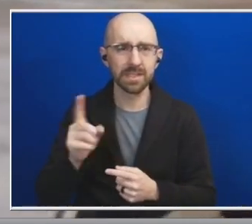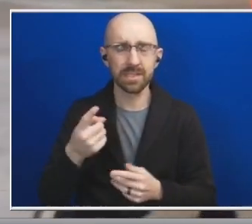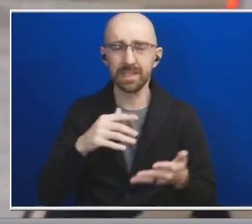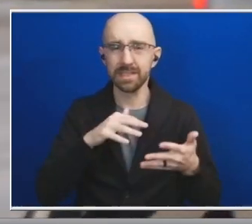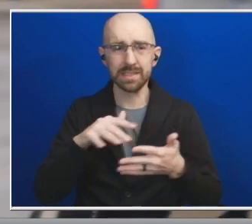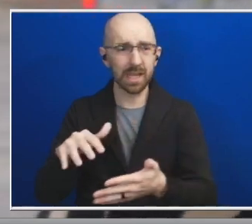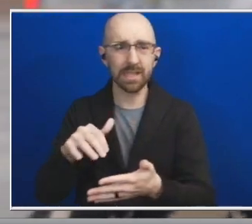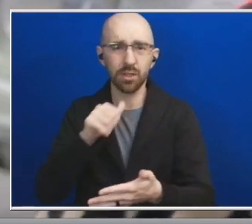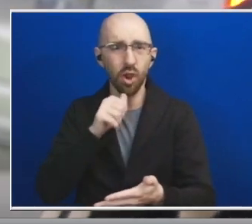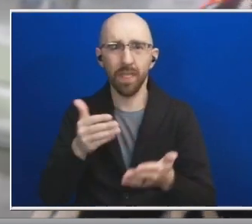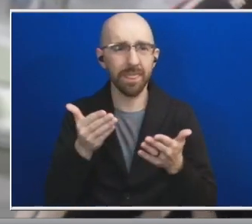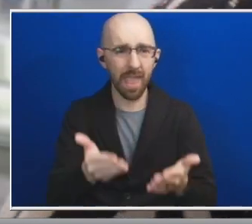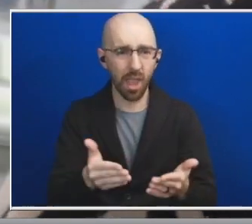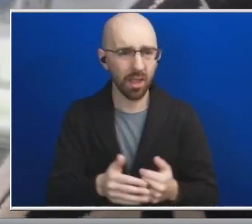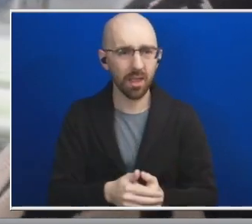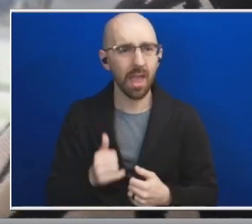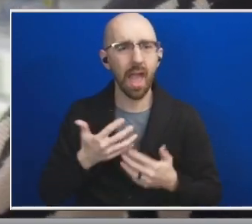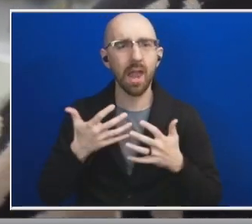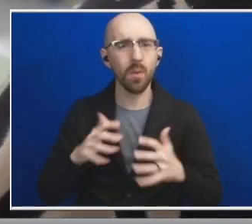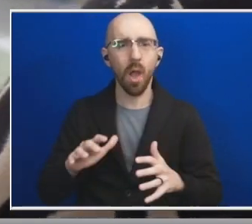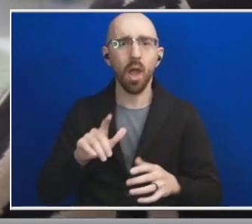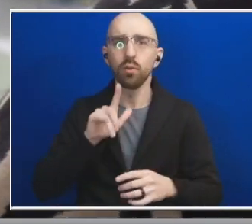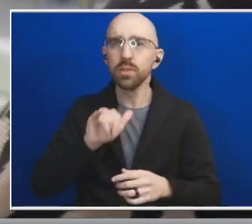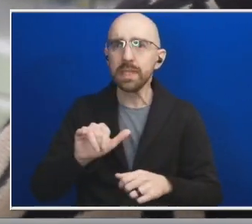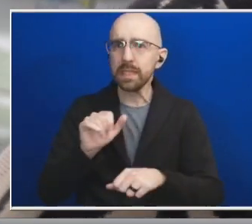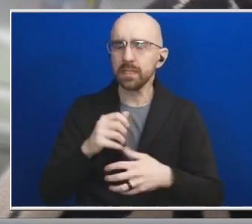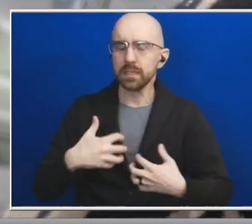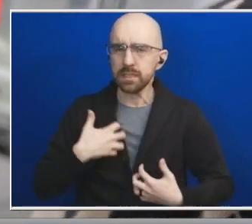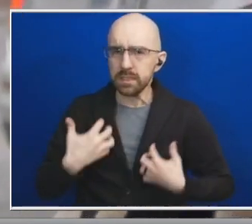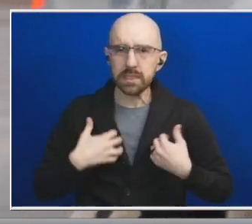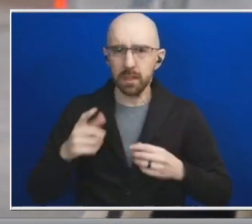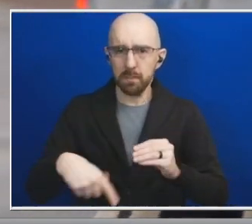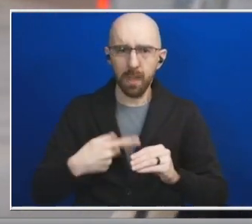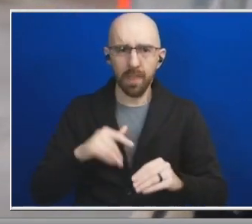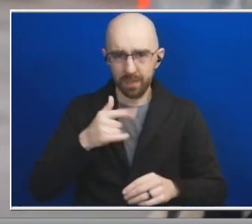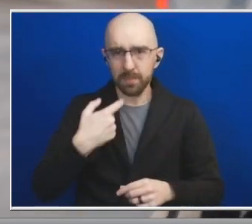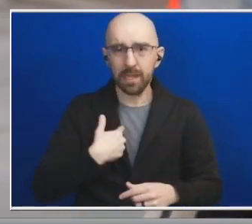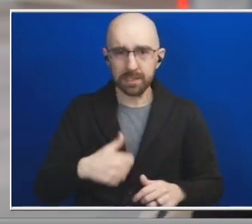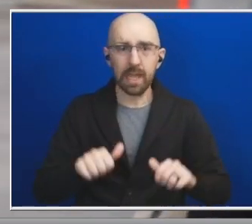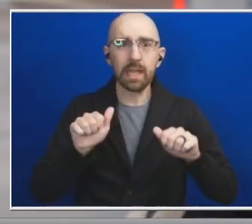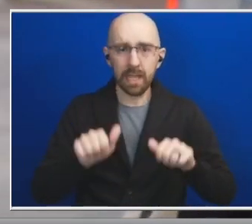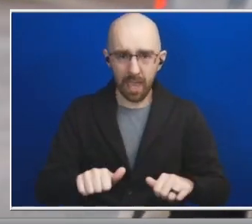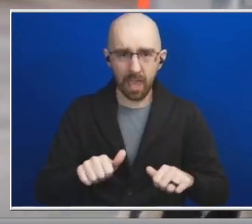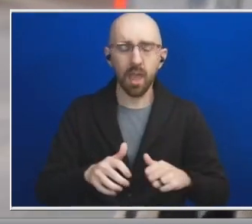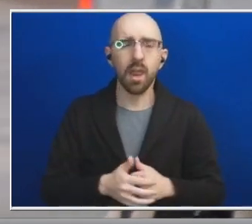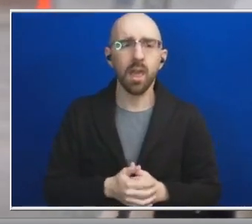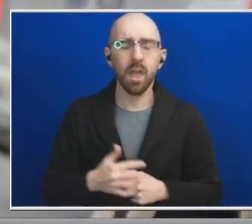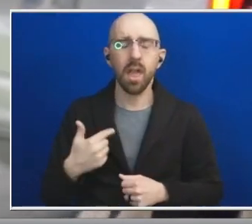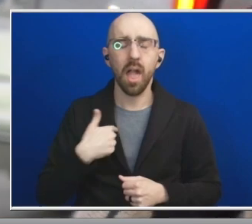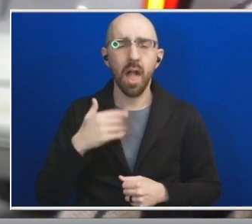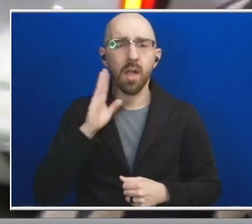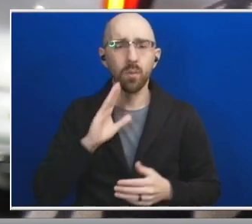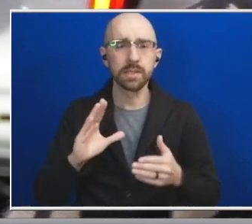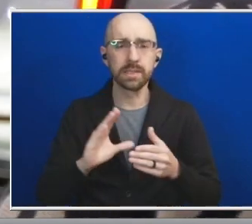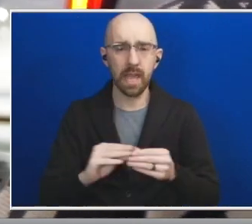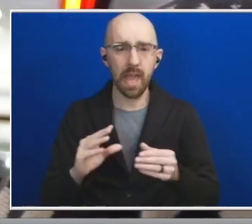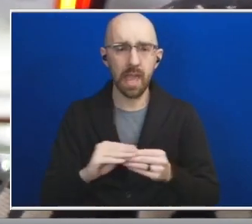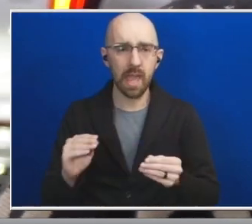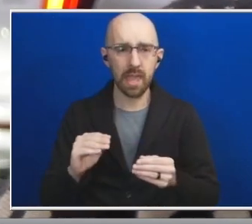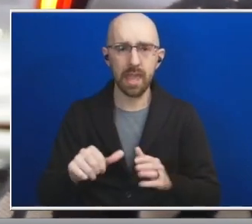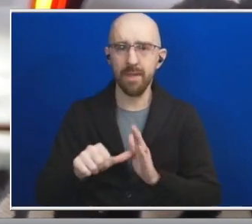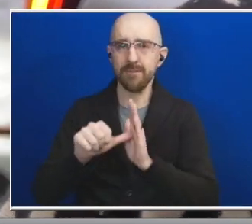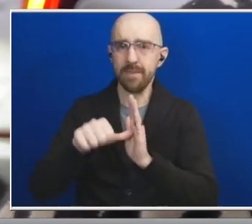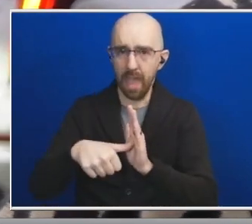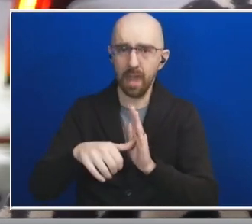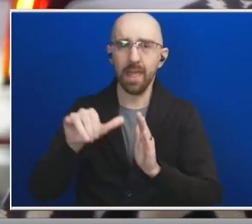there. I don't want to get really worked up about this because I can. I would say emphatically that is the